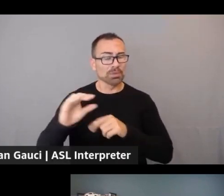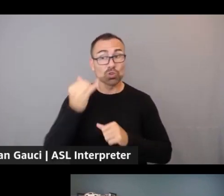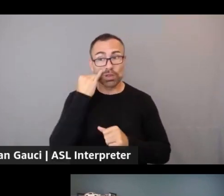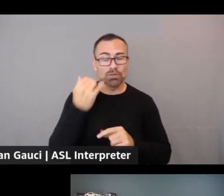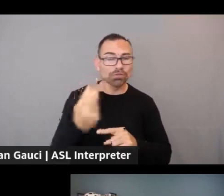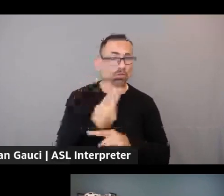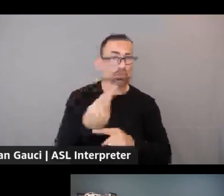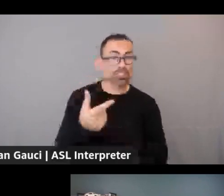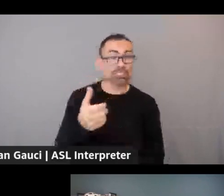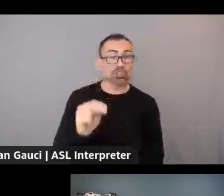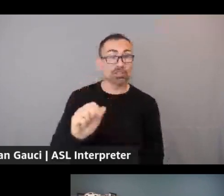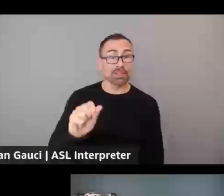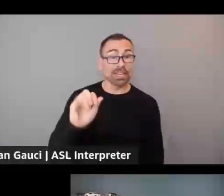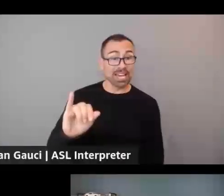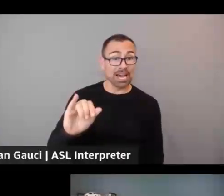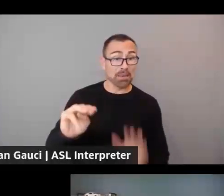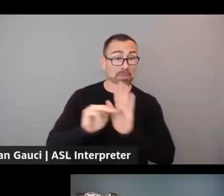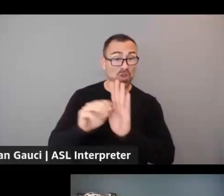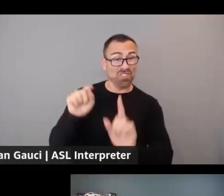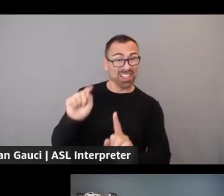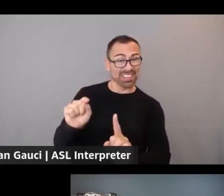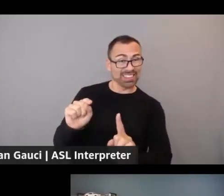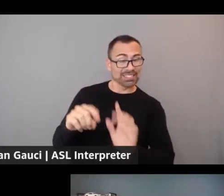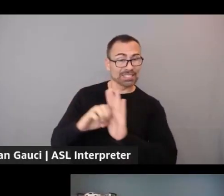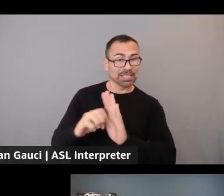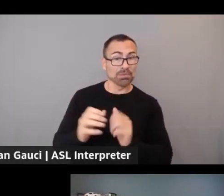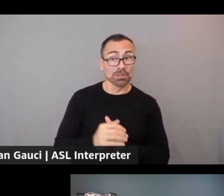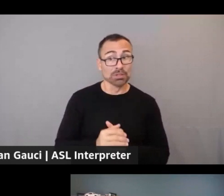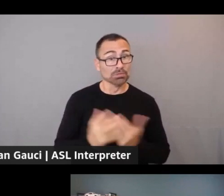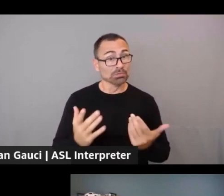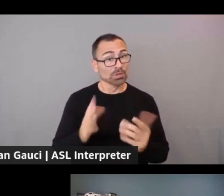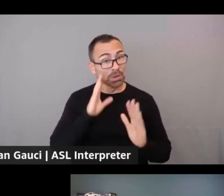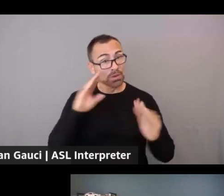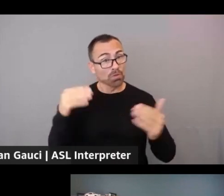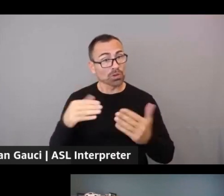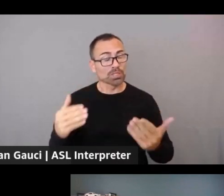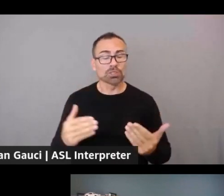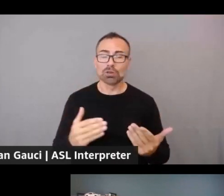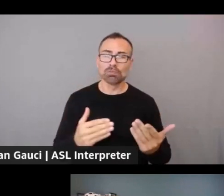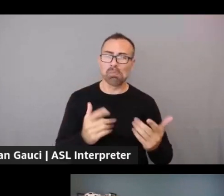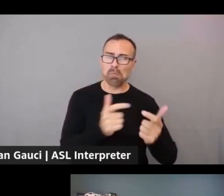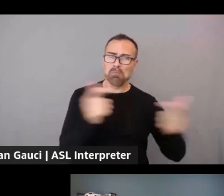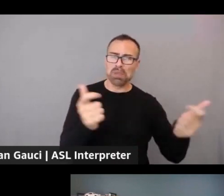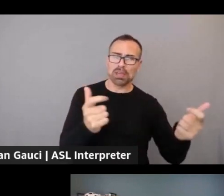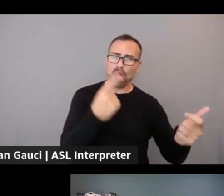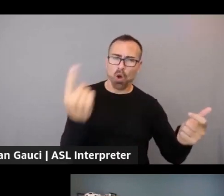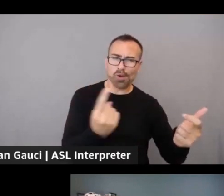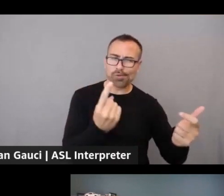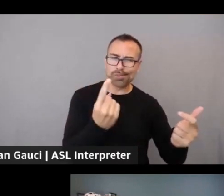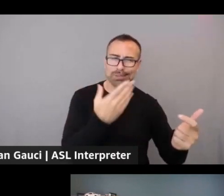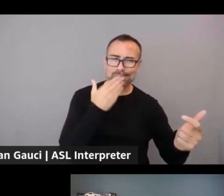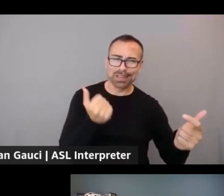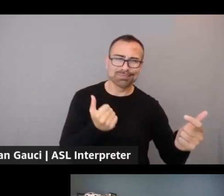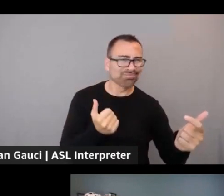AI model for something and more may not be, bigger may not always be better. So yeah, it's